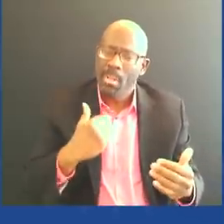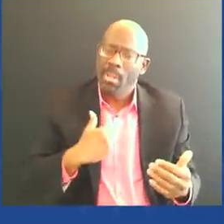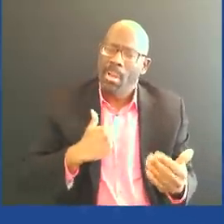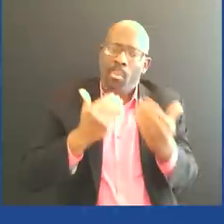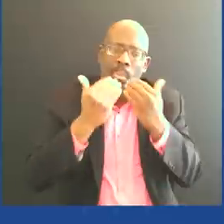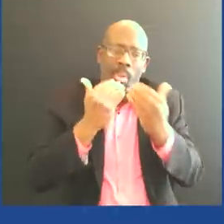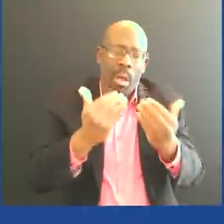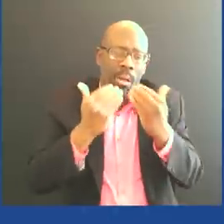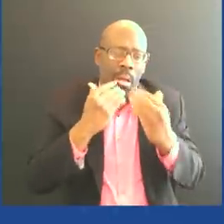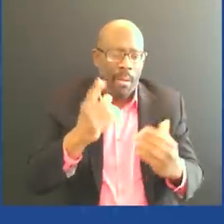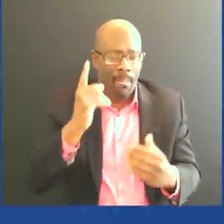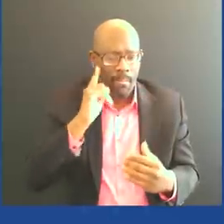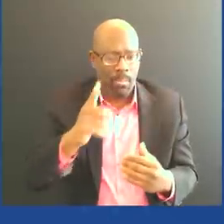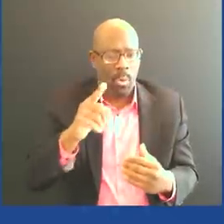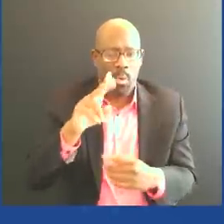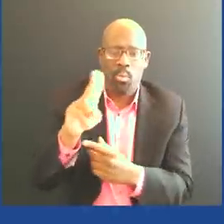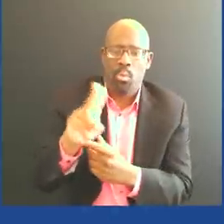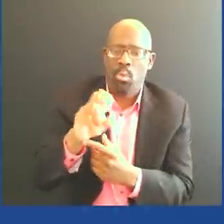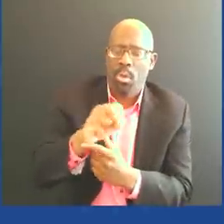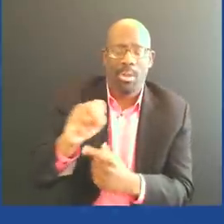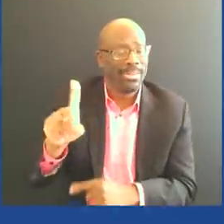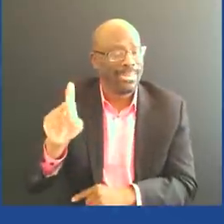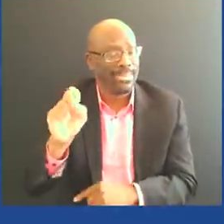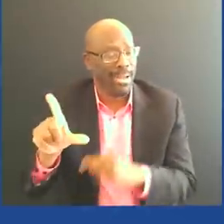Delaware, SSN